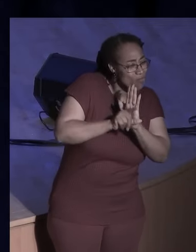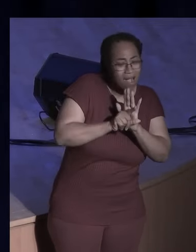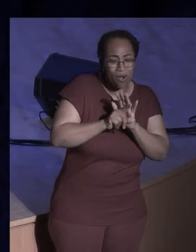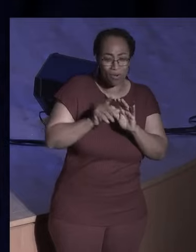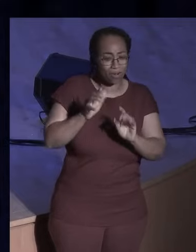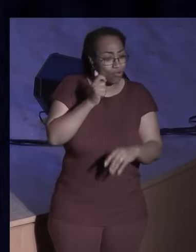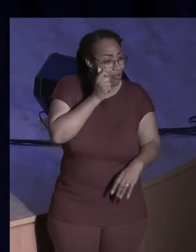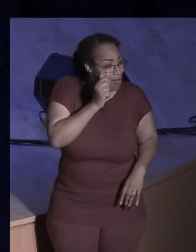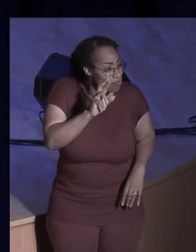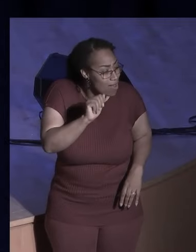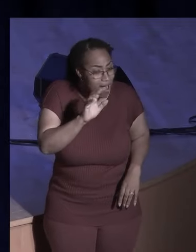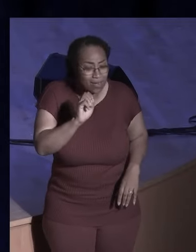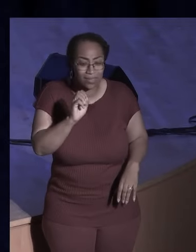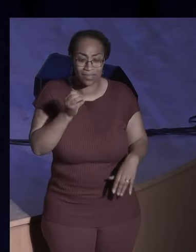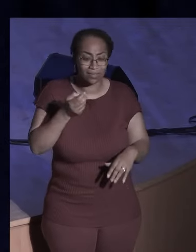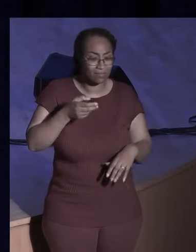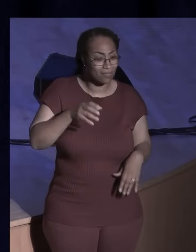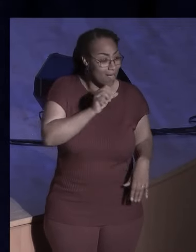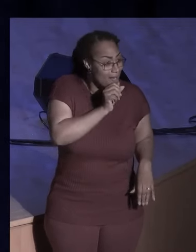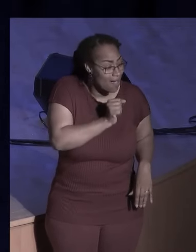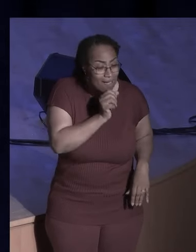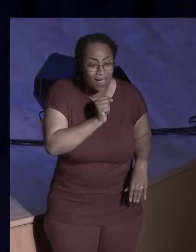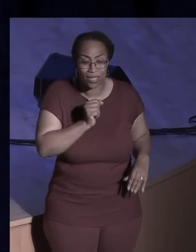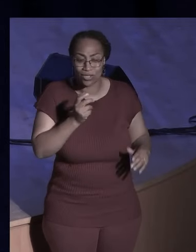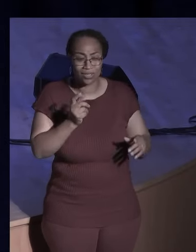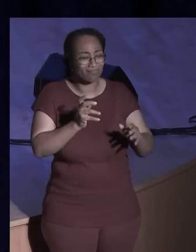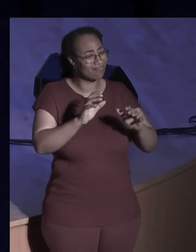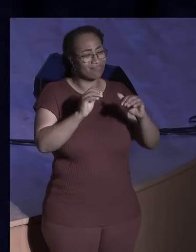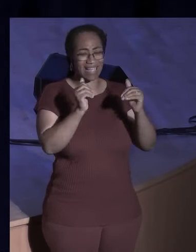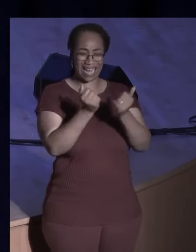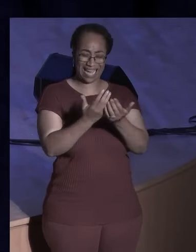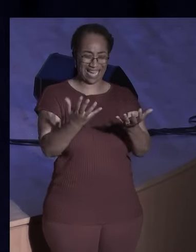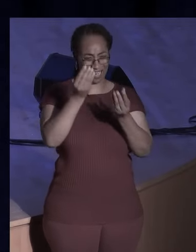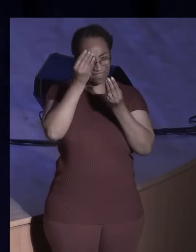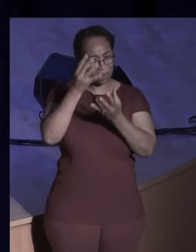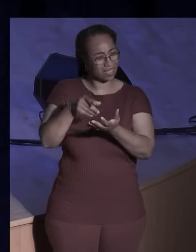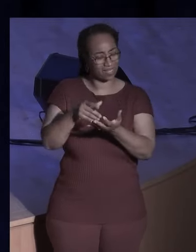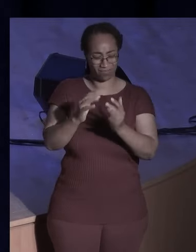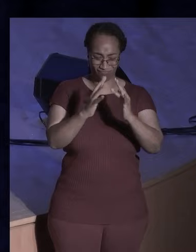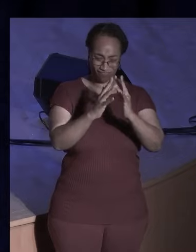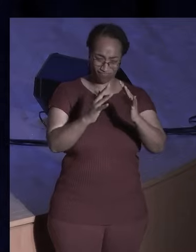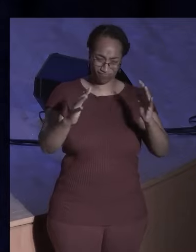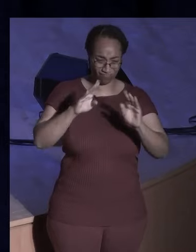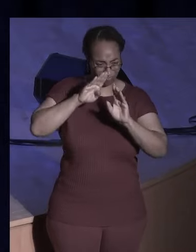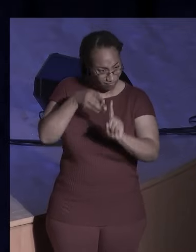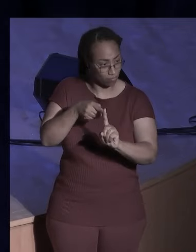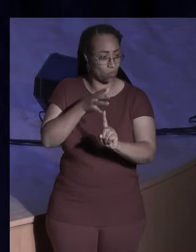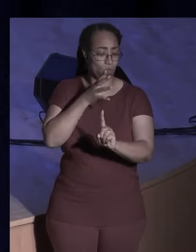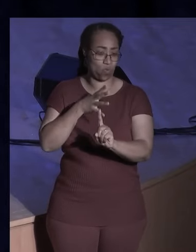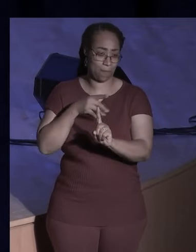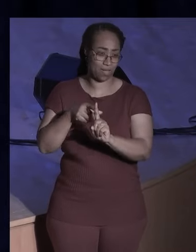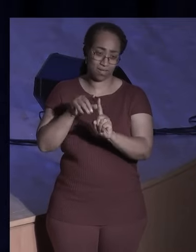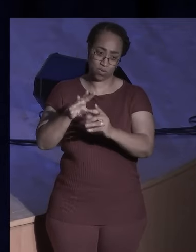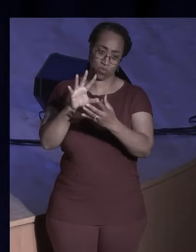tribal affiliation, age, and income status. Because each story matters, each story is important.